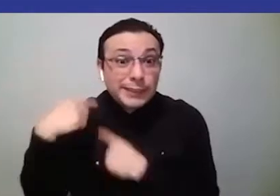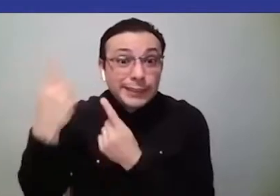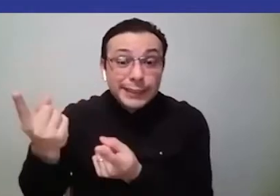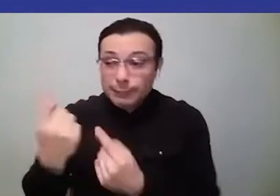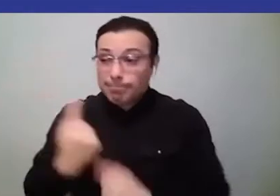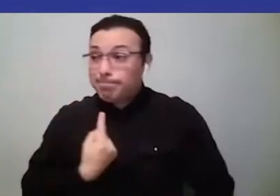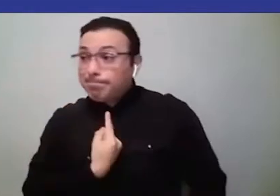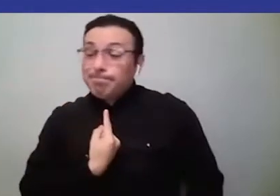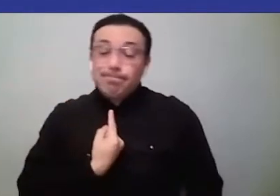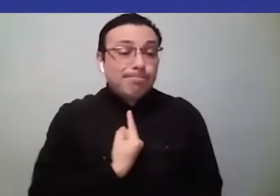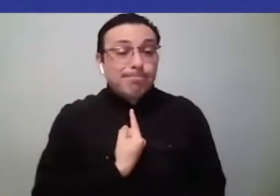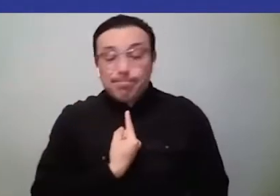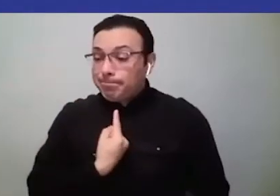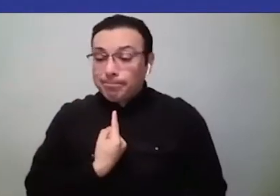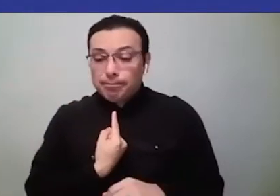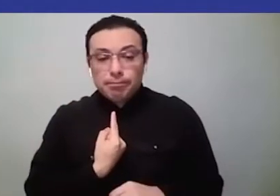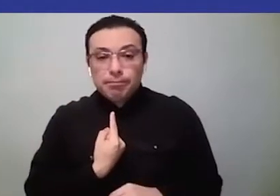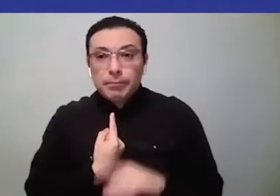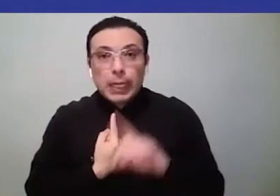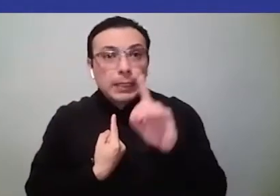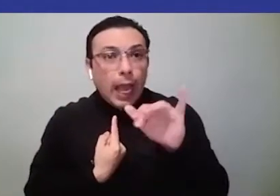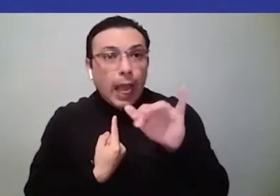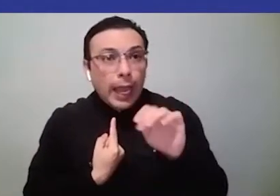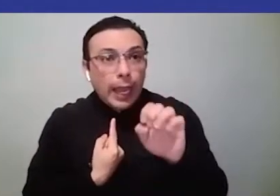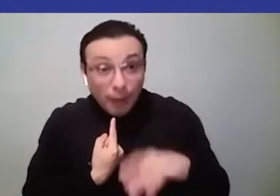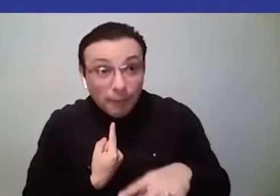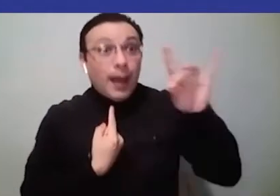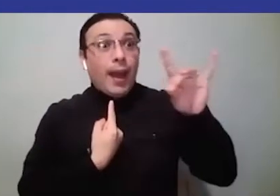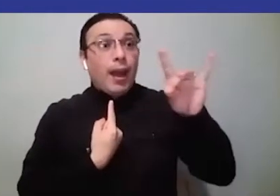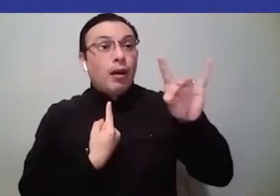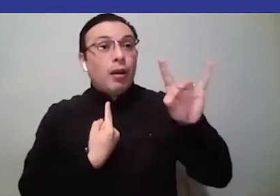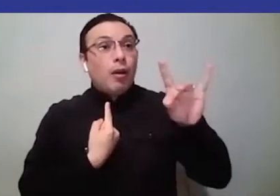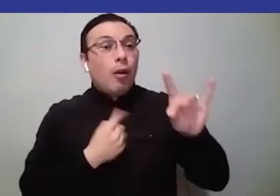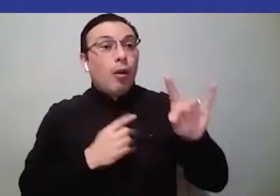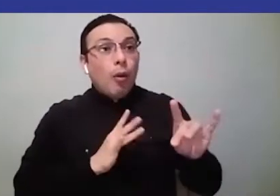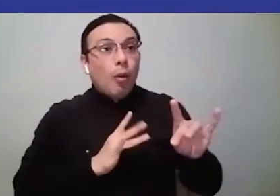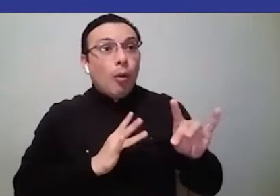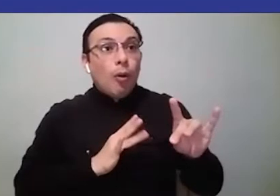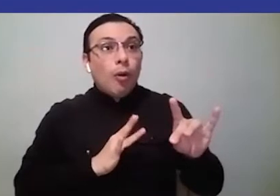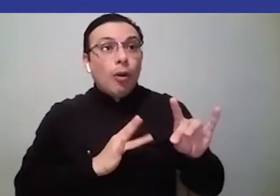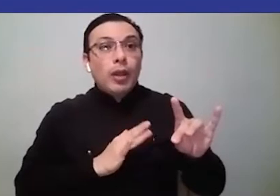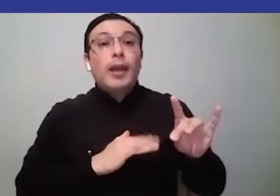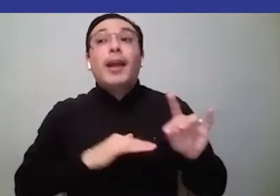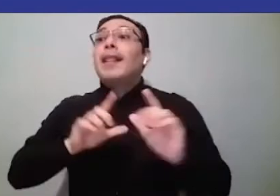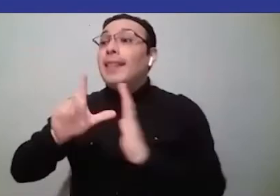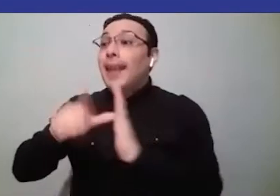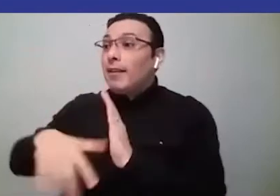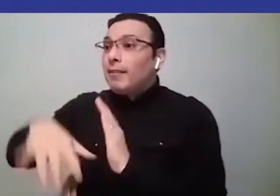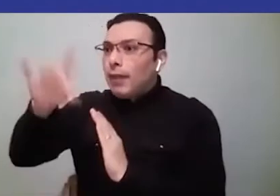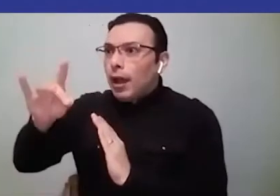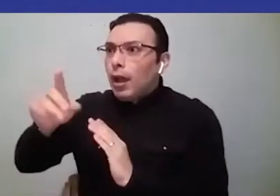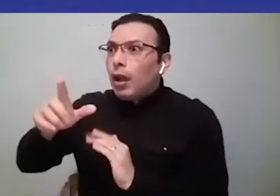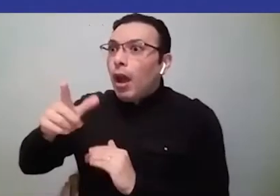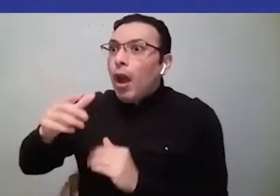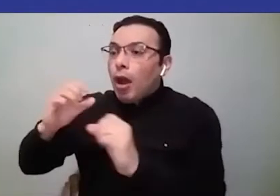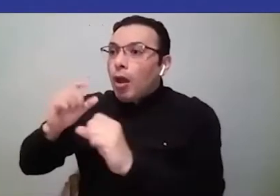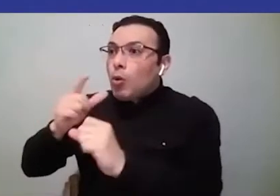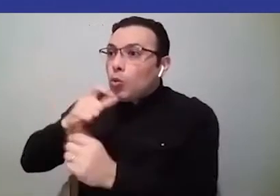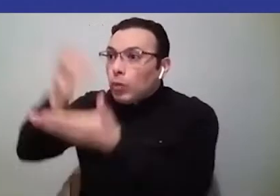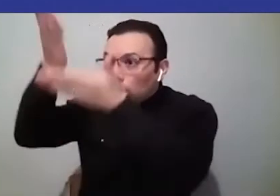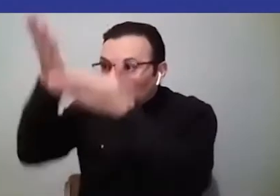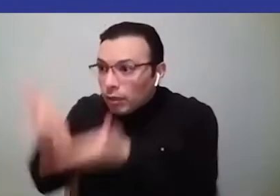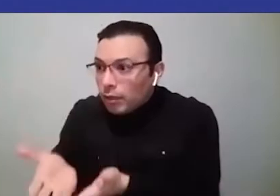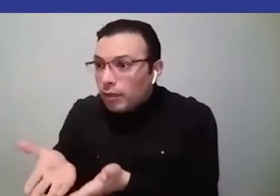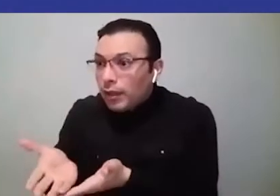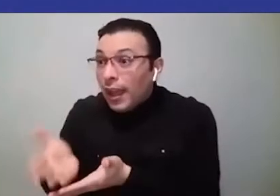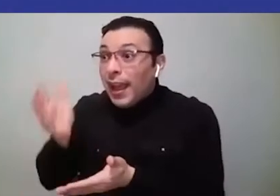very point, and then realizing that her work had been there the whole time. And that kind of just opened up a lot of different